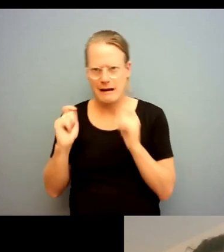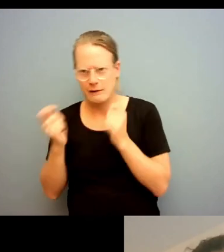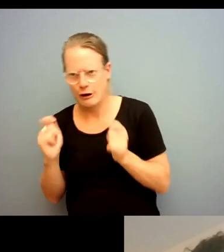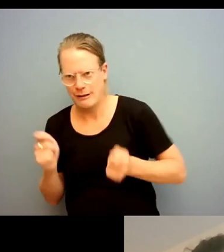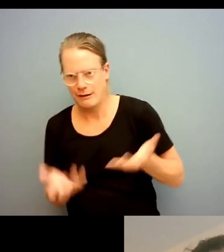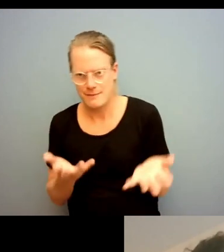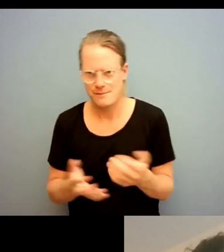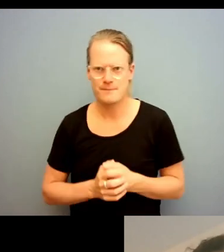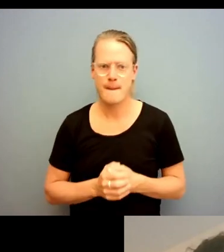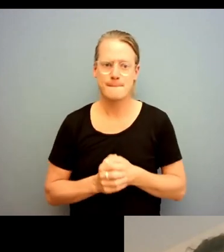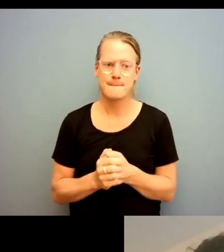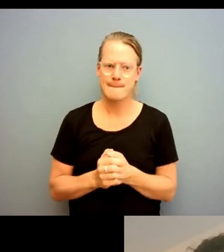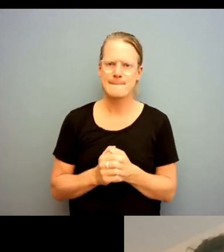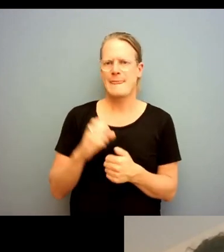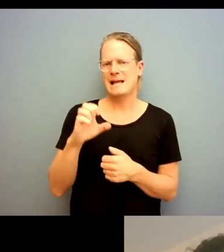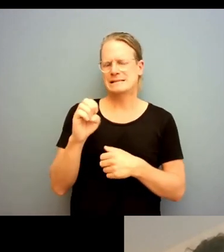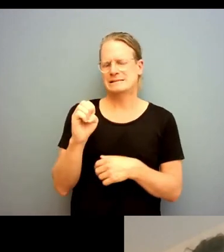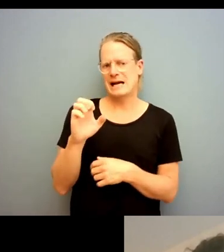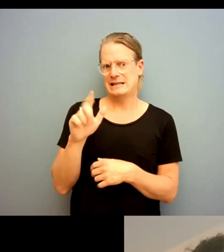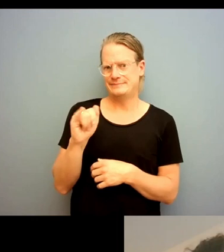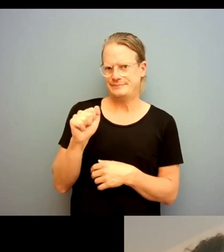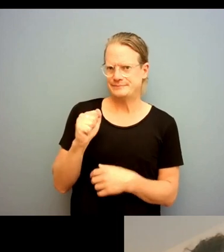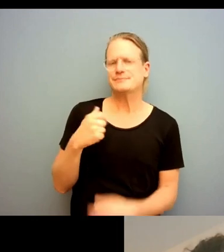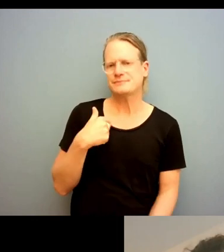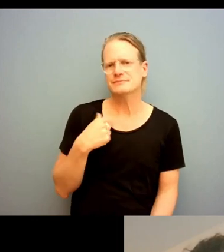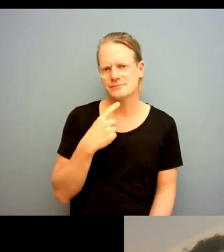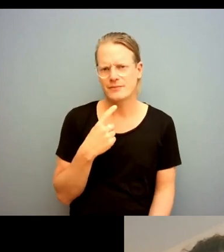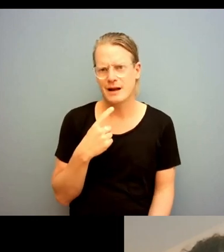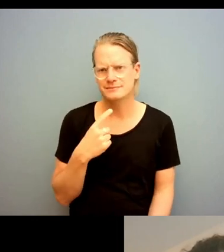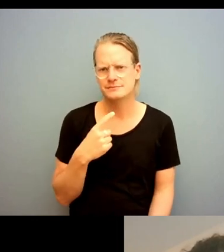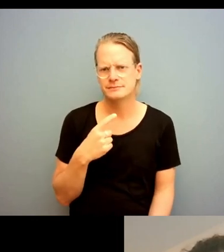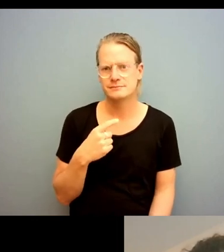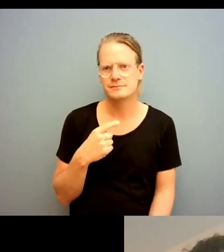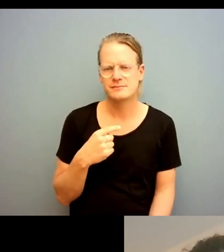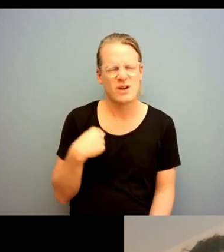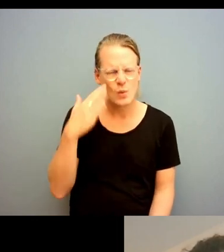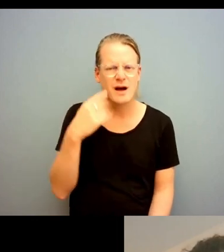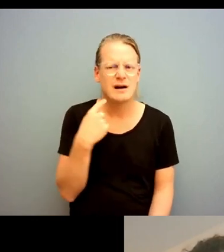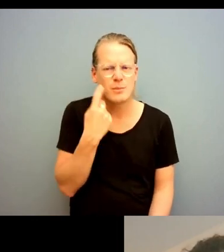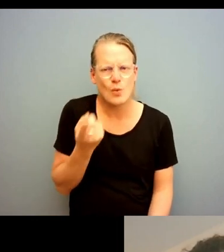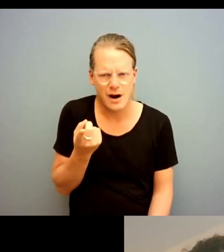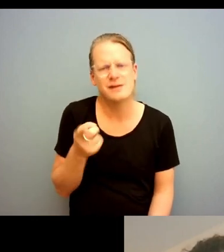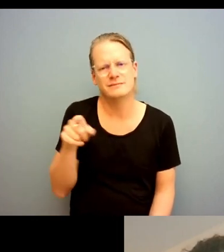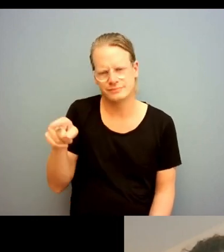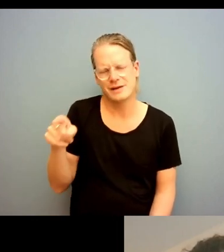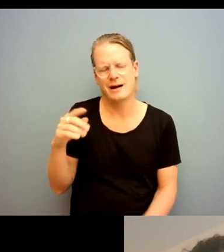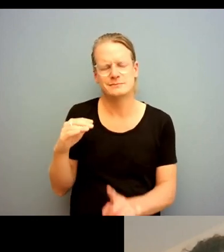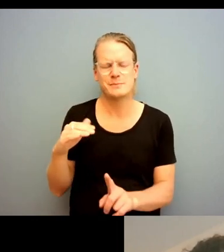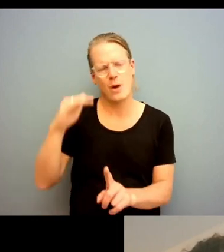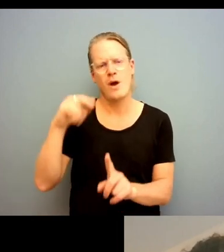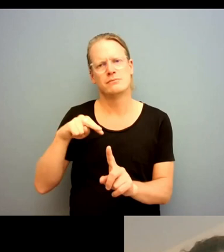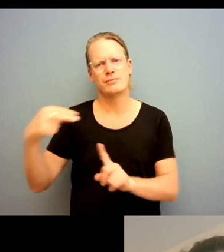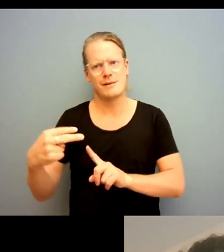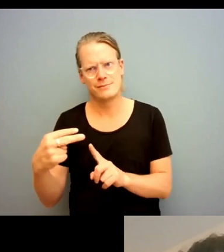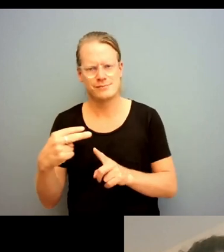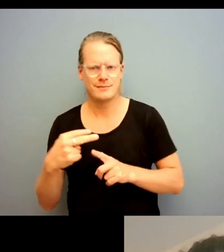that. But I talked to the